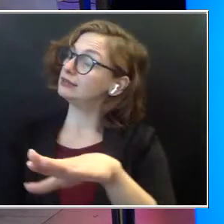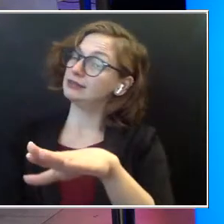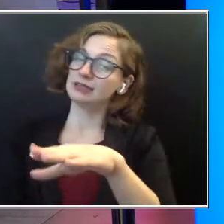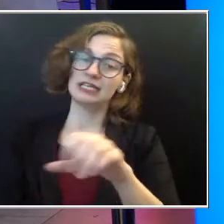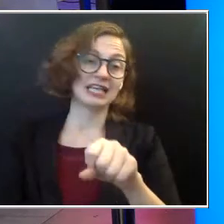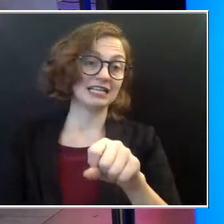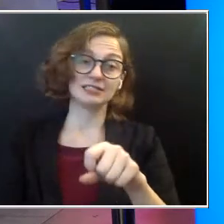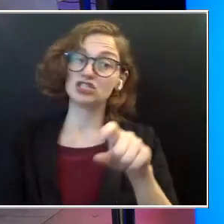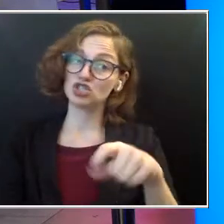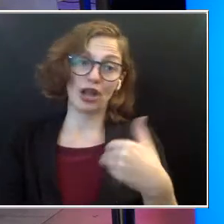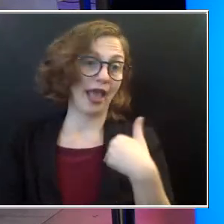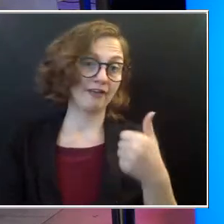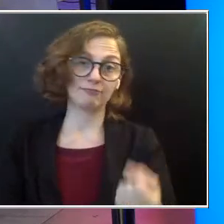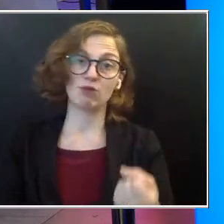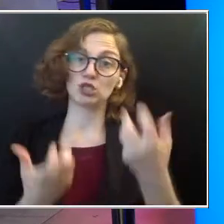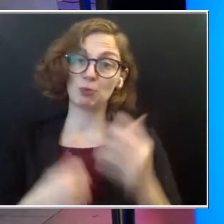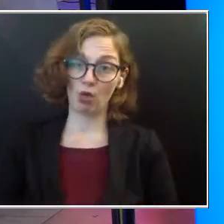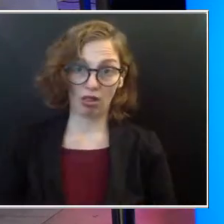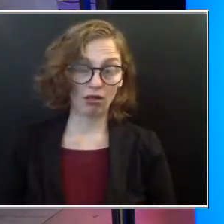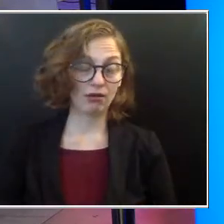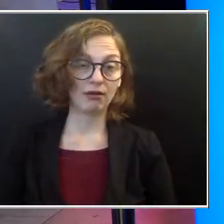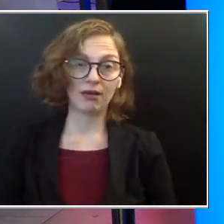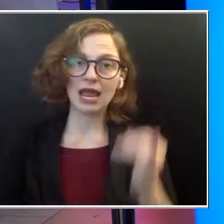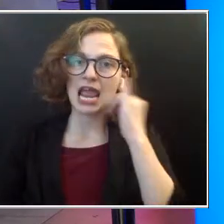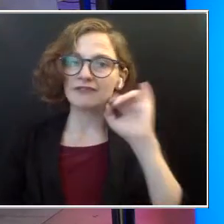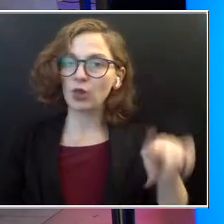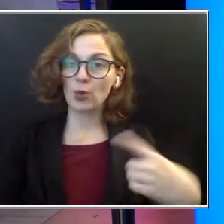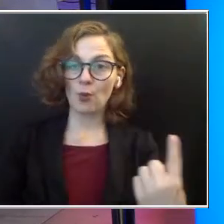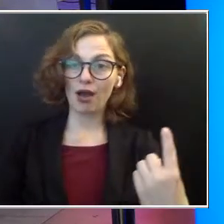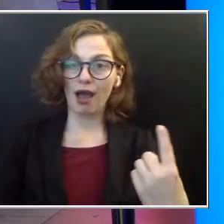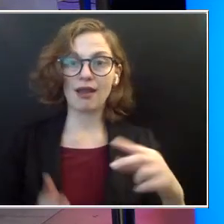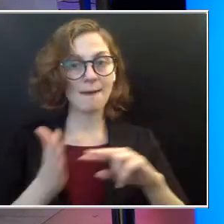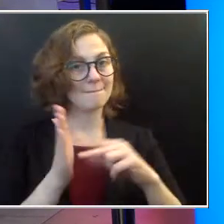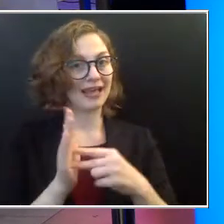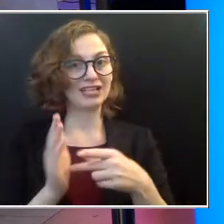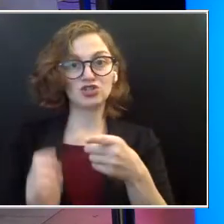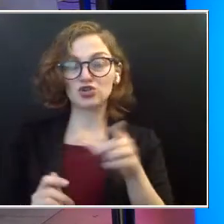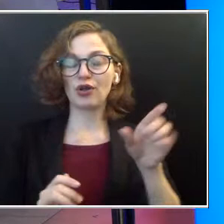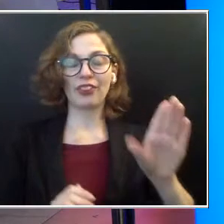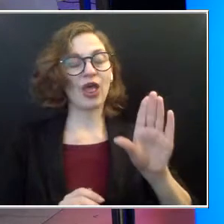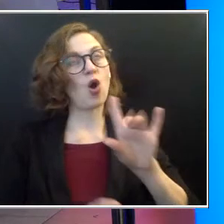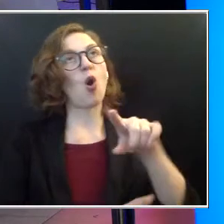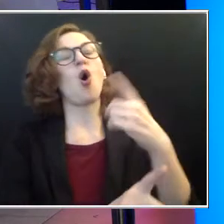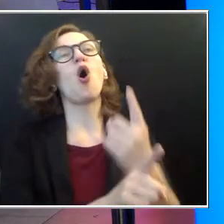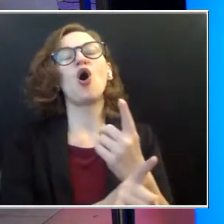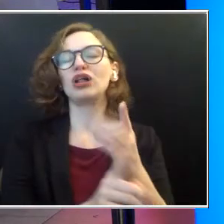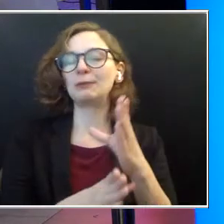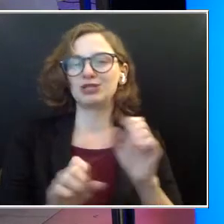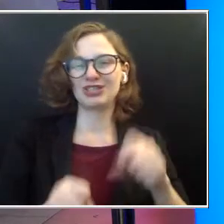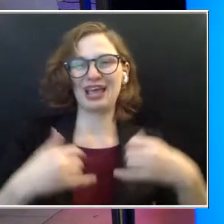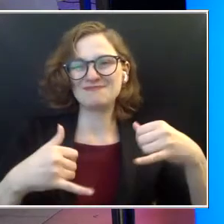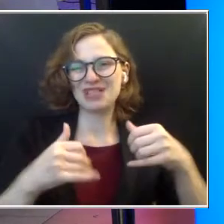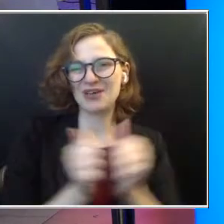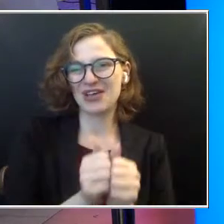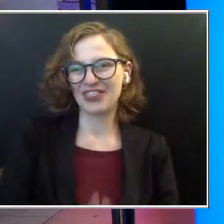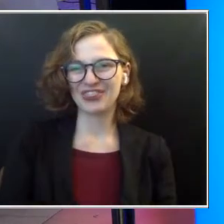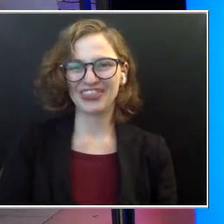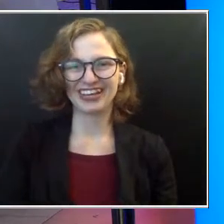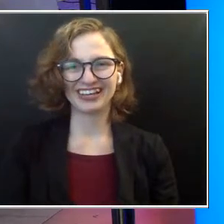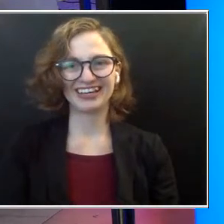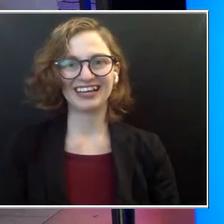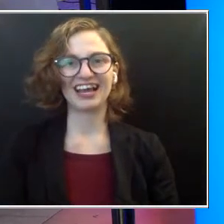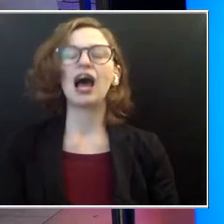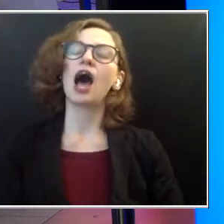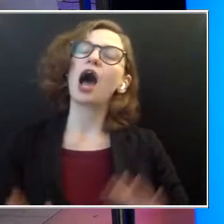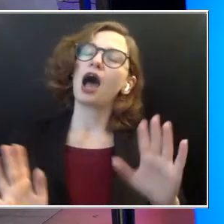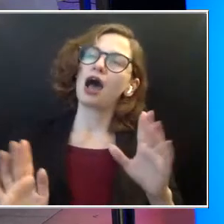if there's only one, then you're their only playmate. You know, I shouldn't rule out little boys from being Swifties. Taylor Swift